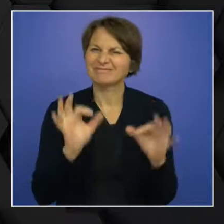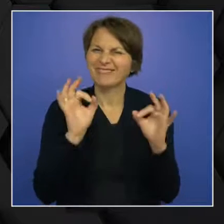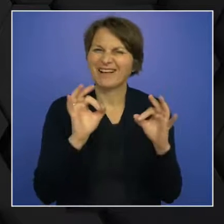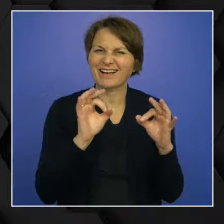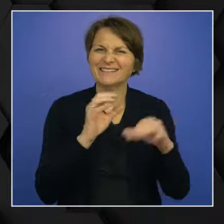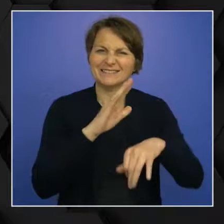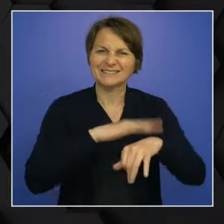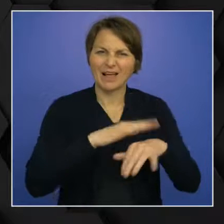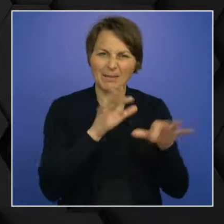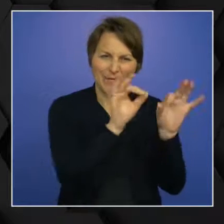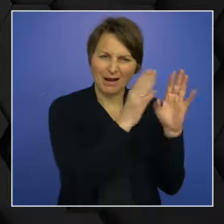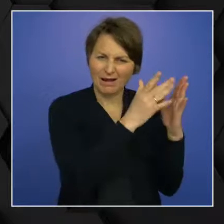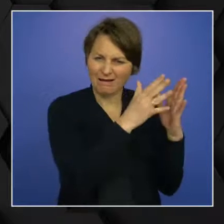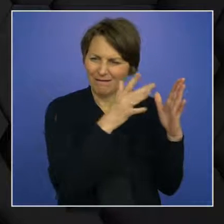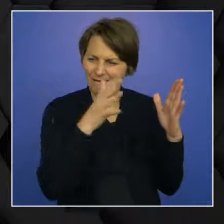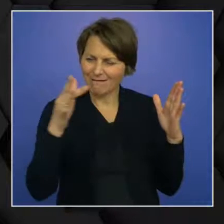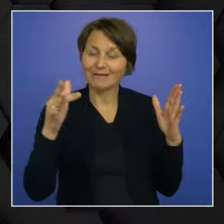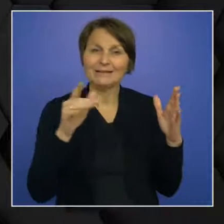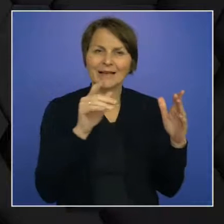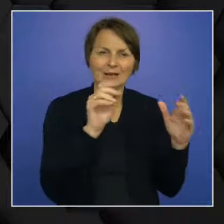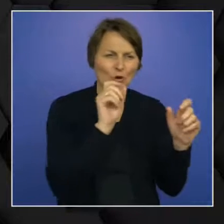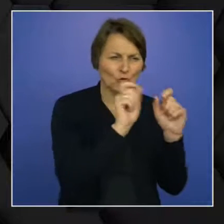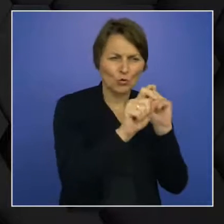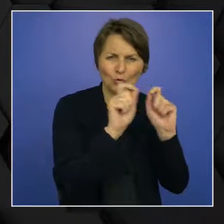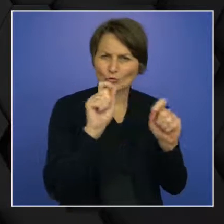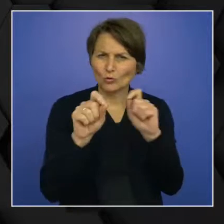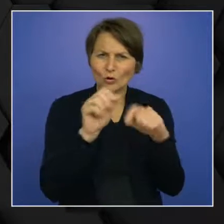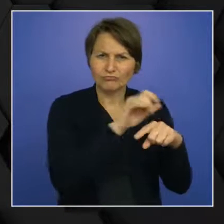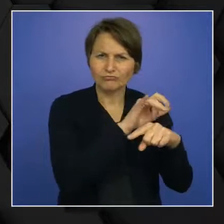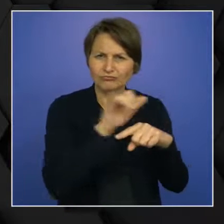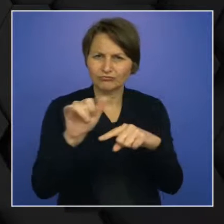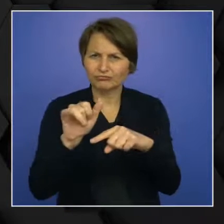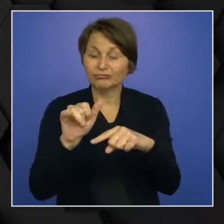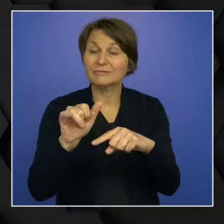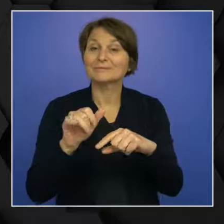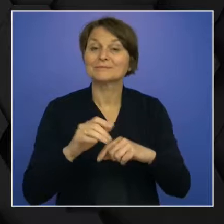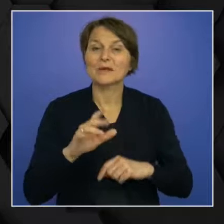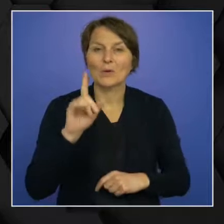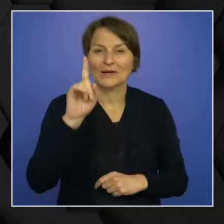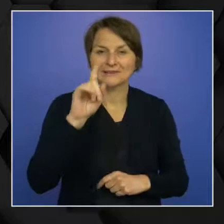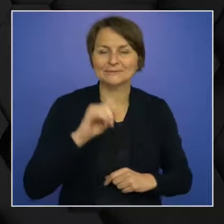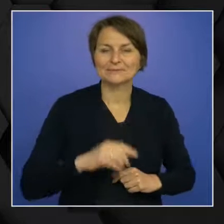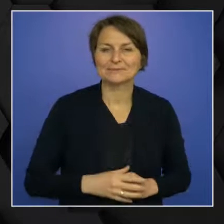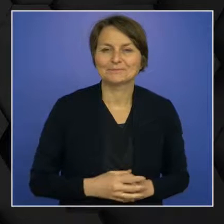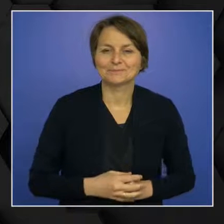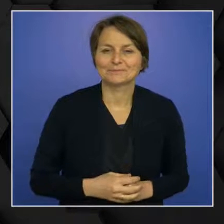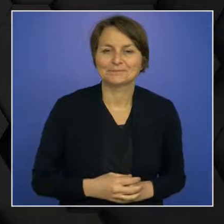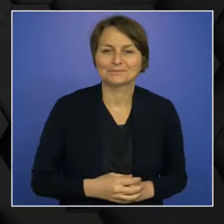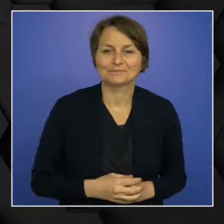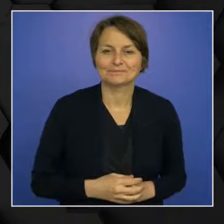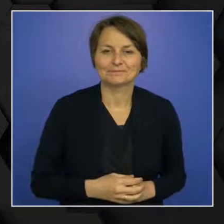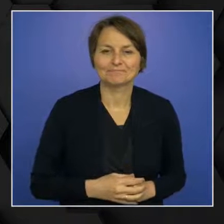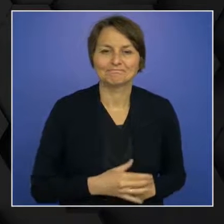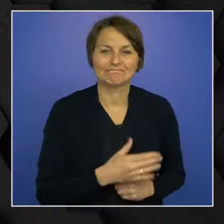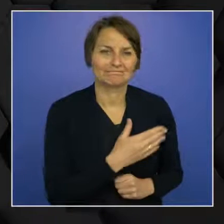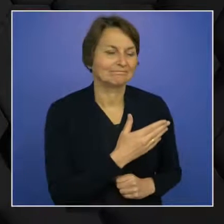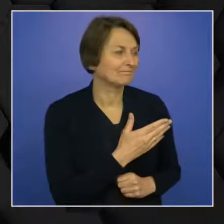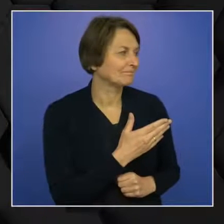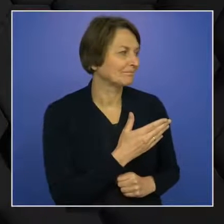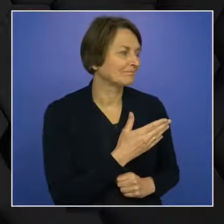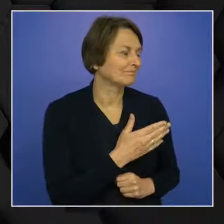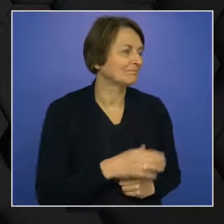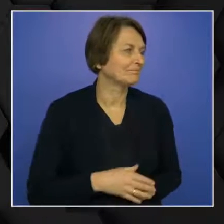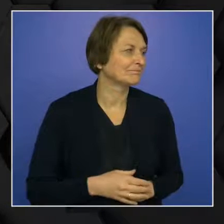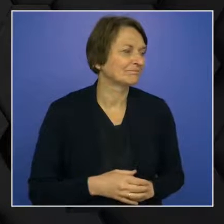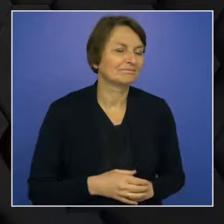to go in and edit. So I can go, hold on 1 second. I can go in there and I can go in,